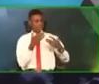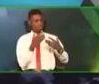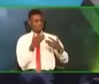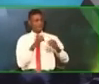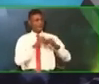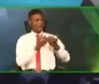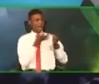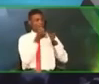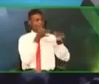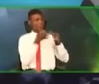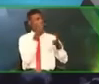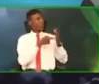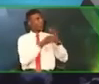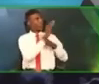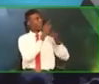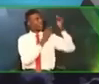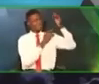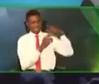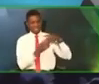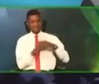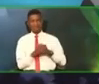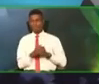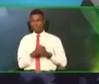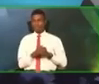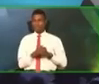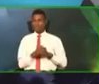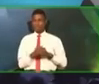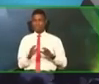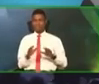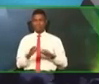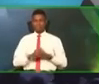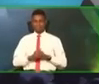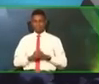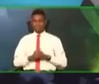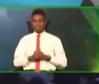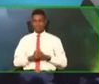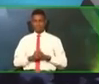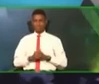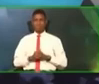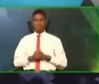of the intents of God. Are we together now? Sit down, sit down, sit down, sit down.